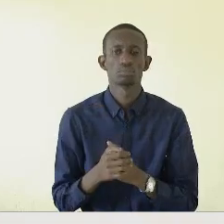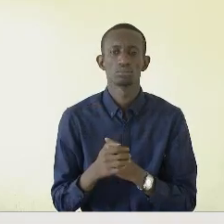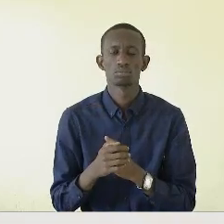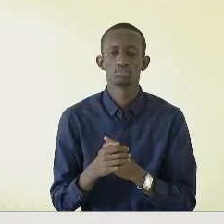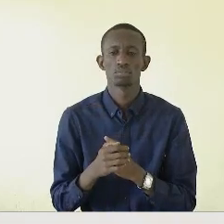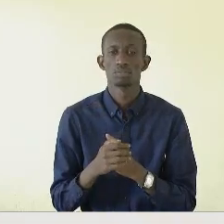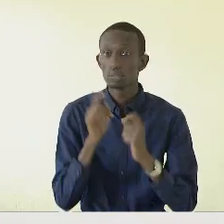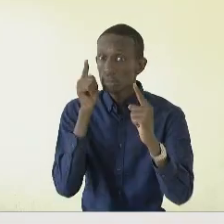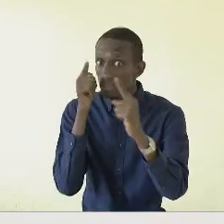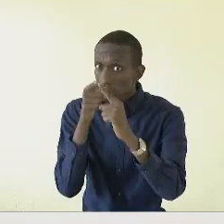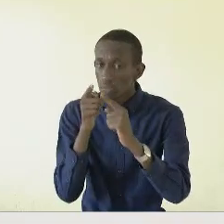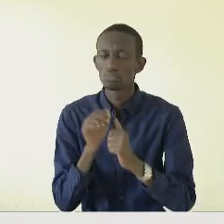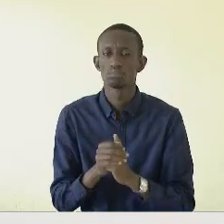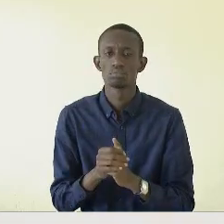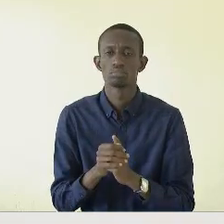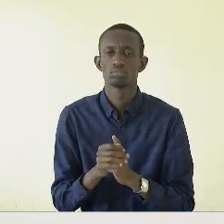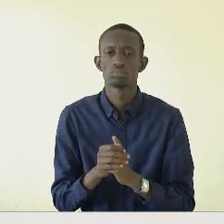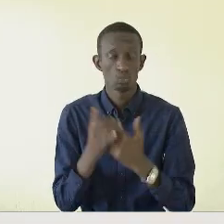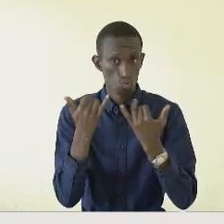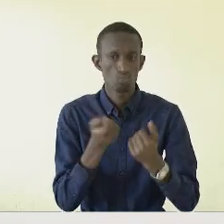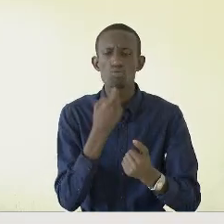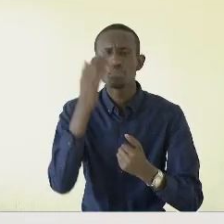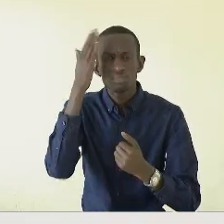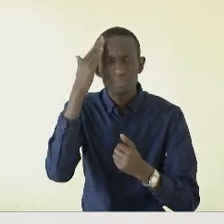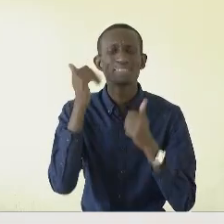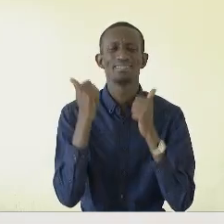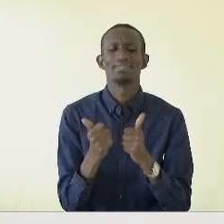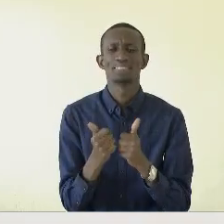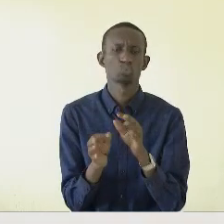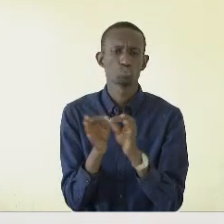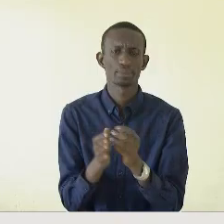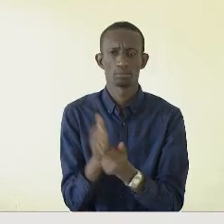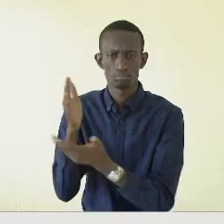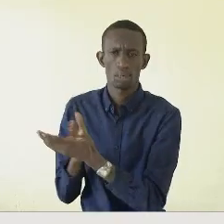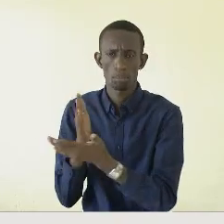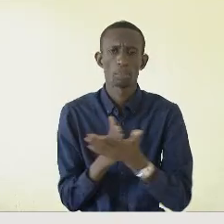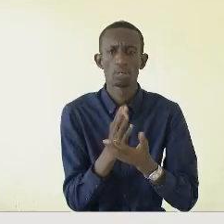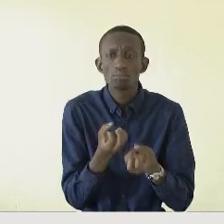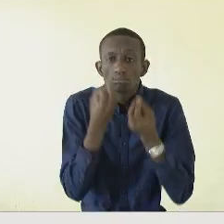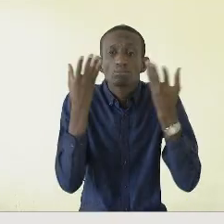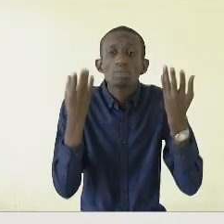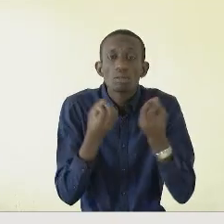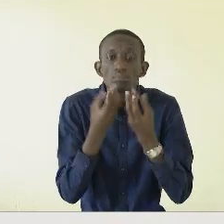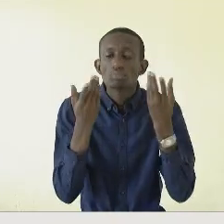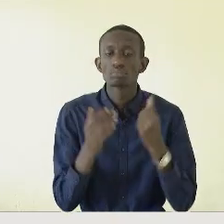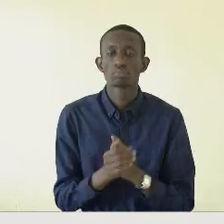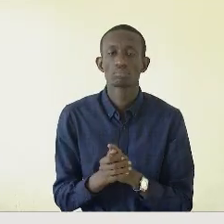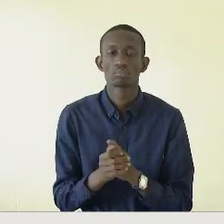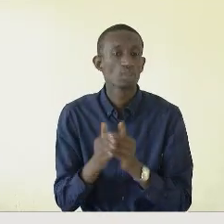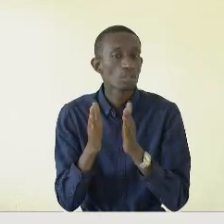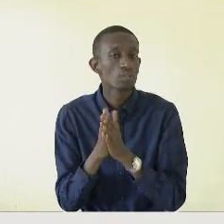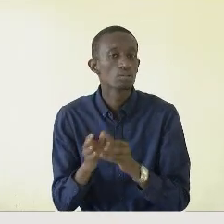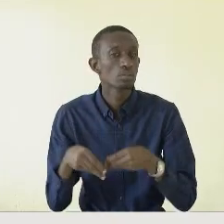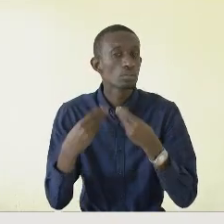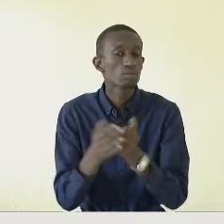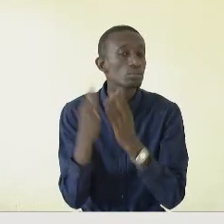Students, by the end of this lesson, make sure you are able to identify different parts of the flower and